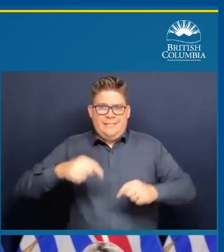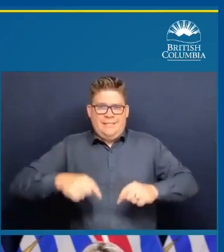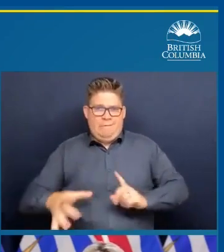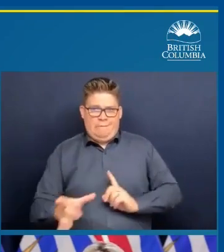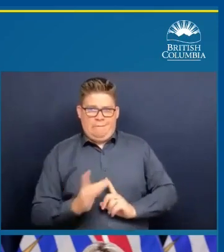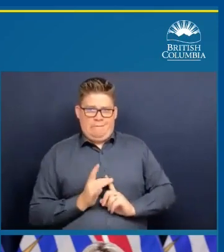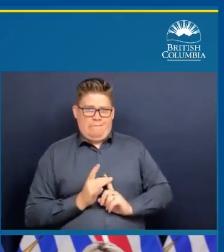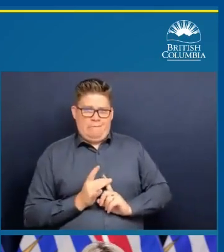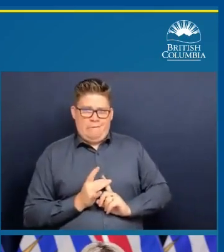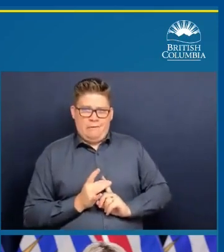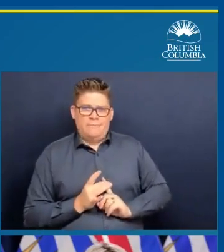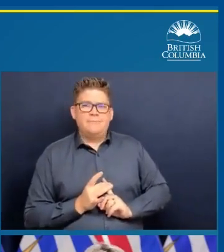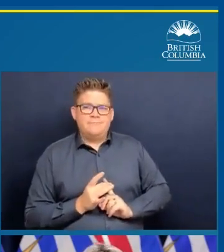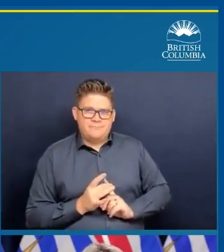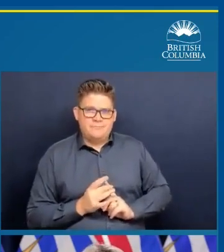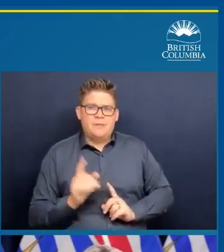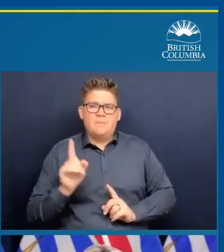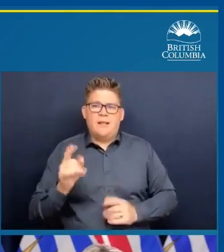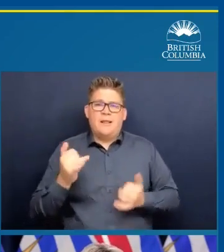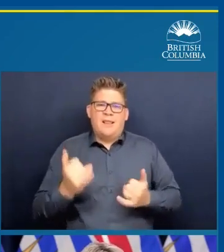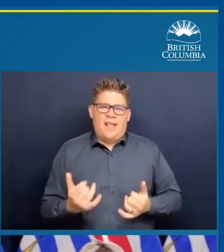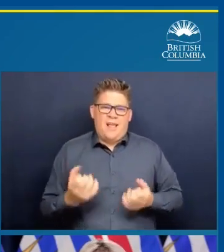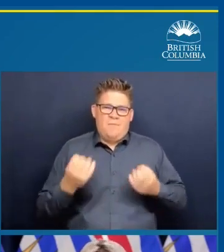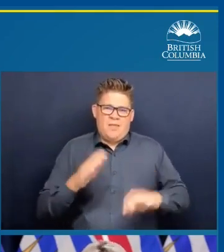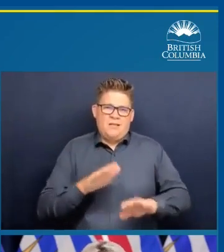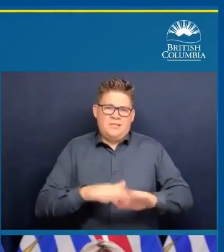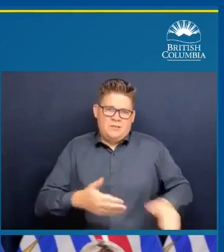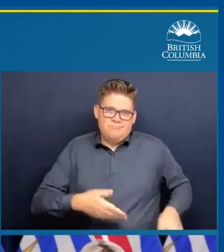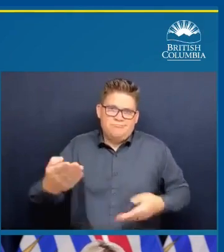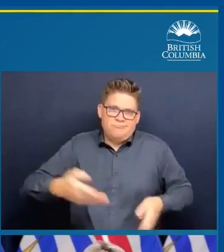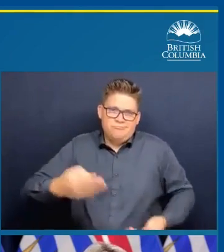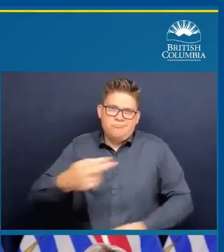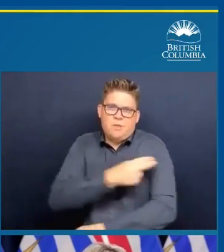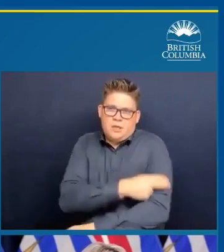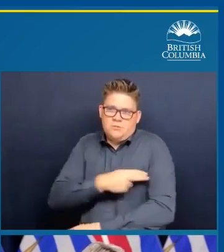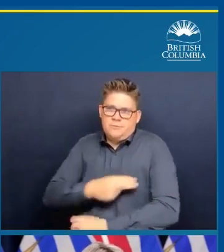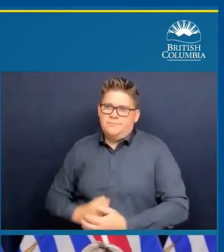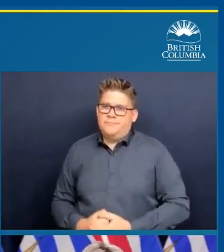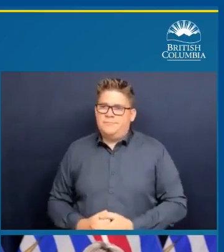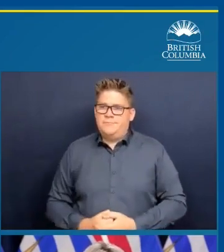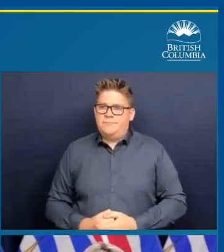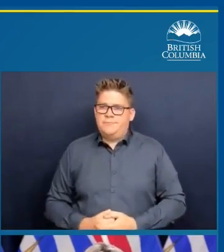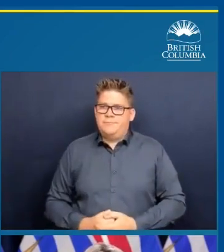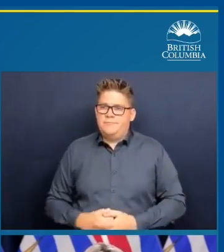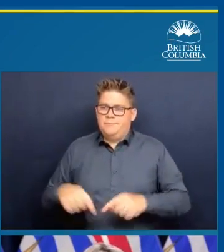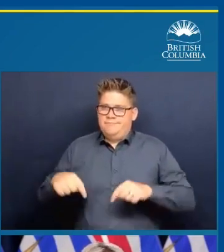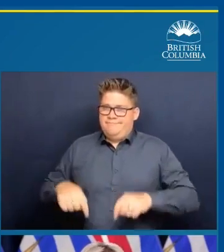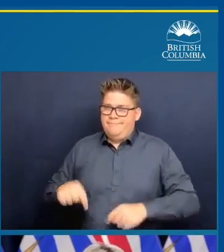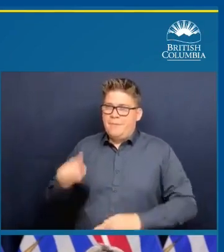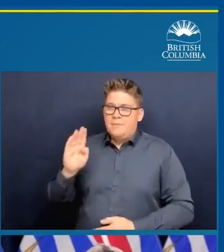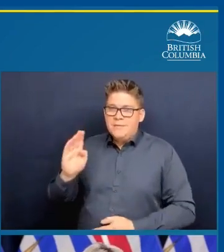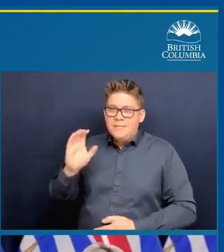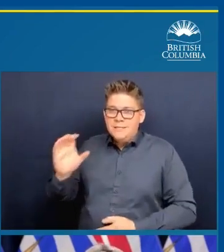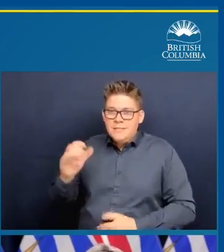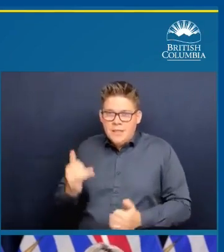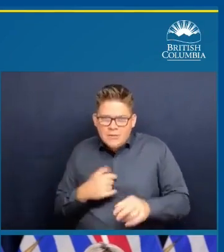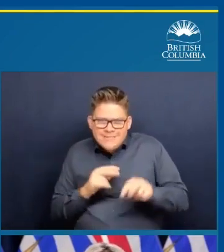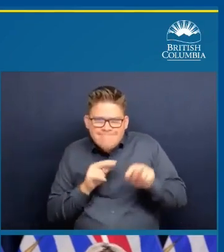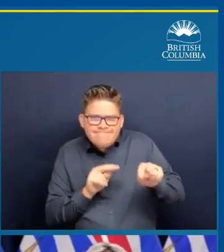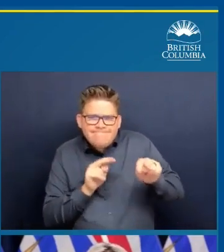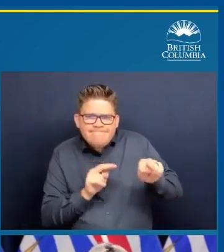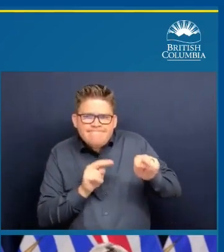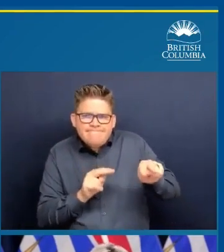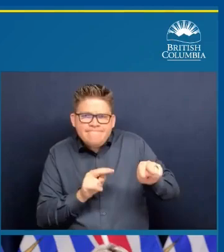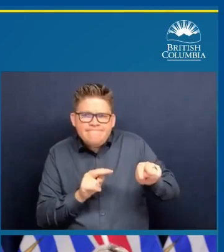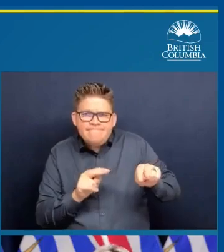requiring hospital care. We're not seeing the same picture yet here in BC, though we're continuing to watch. We did have quite a